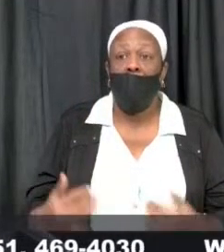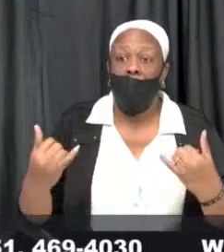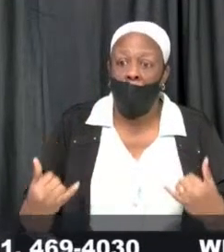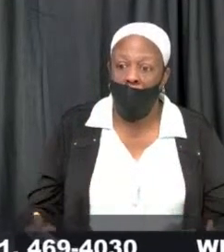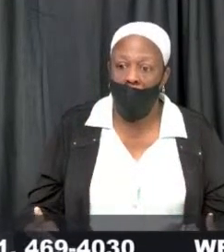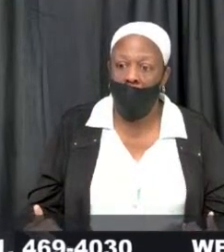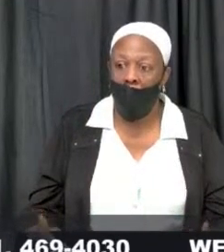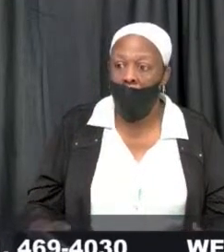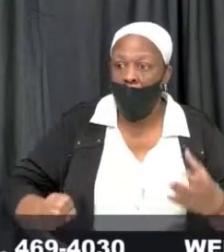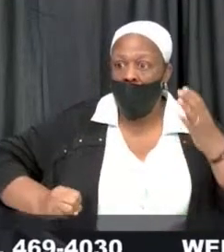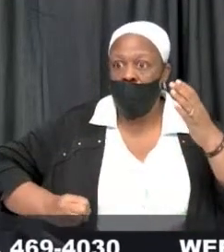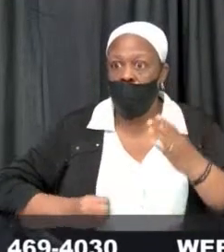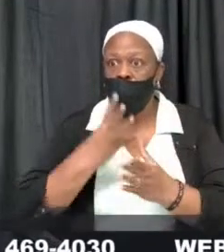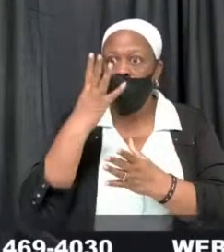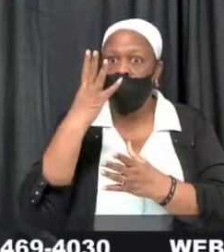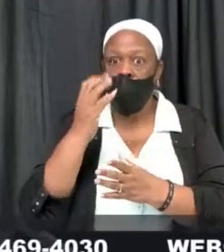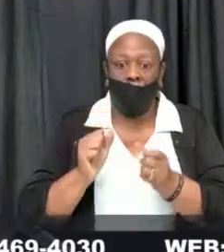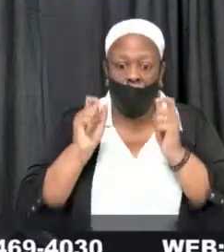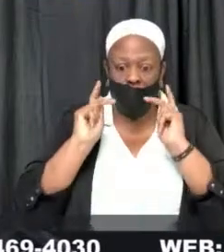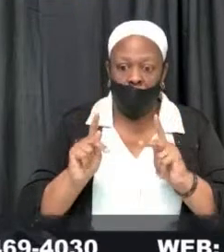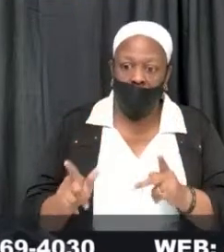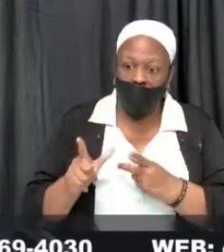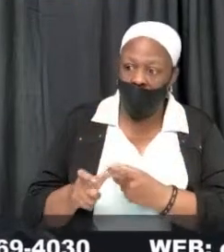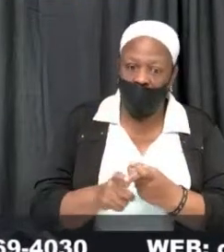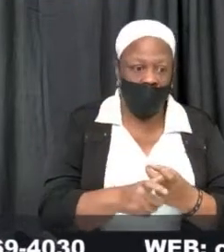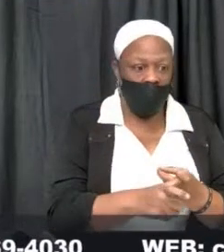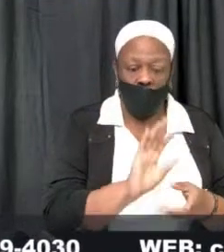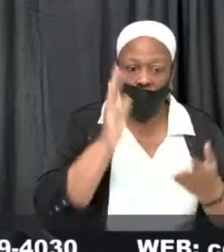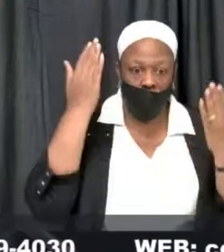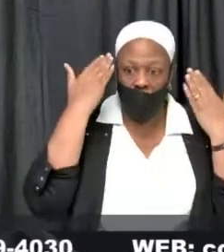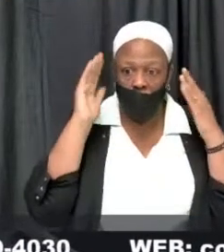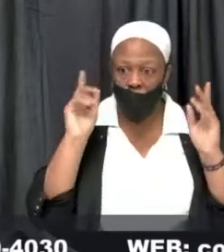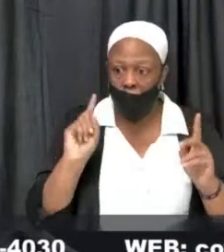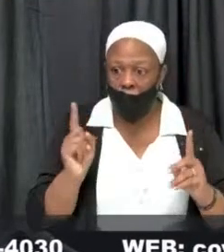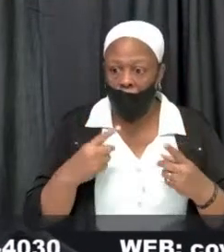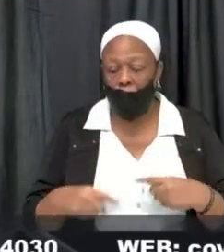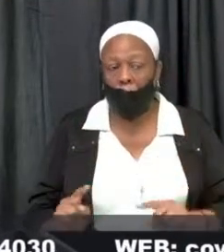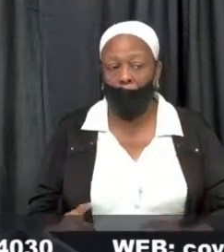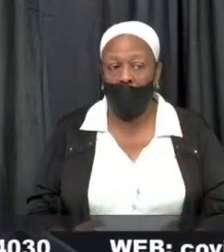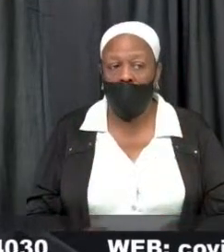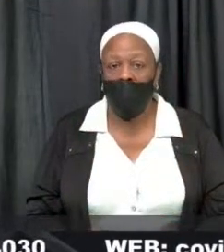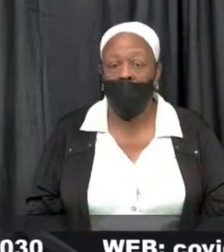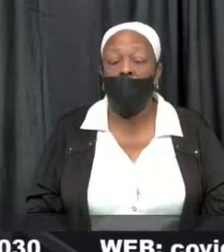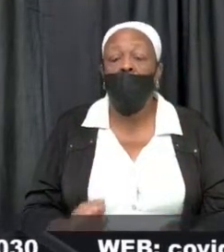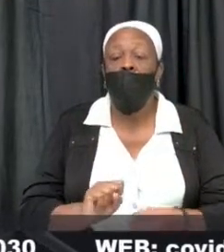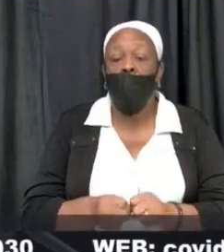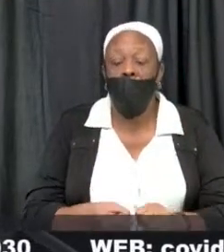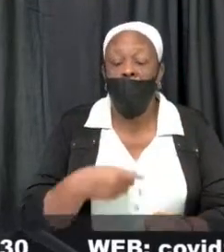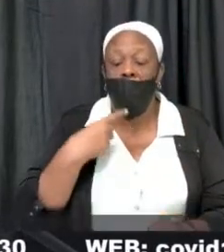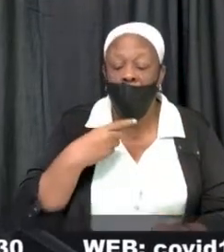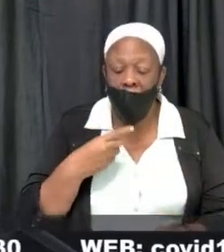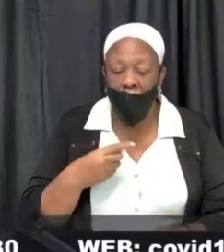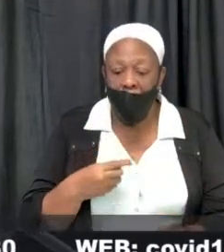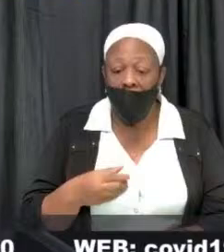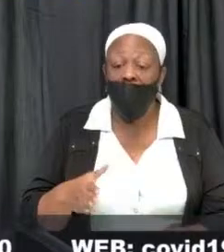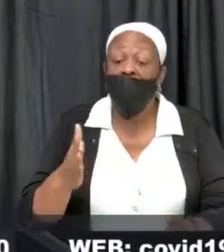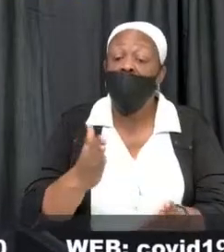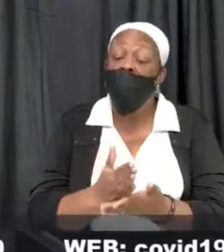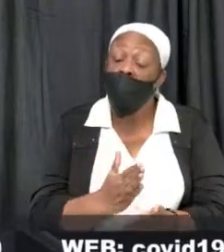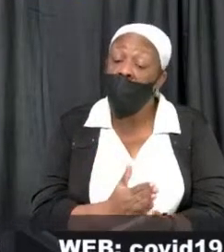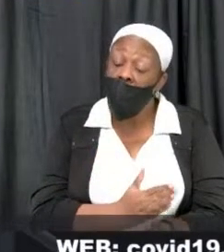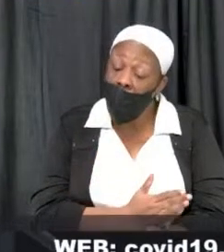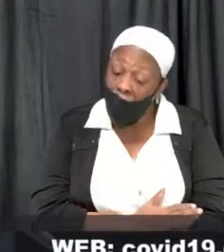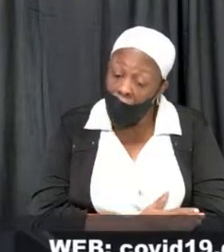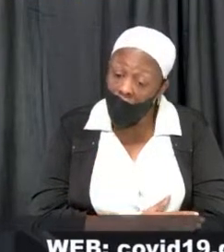best. Vaccinate. We have the potential of a duplicity in terms of hazard